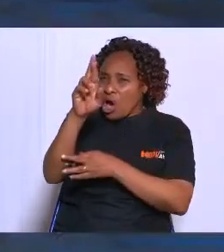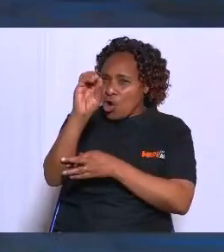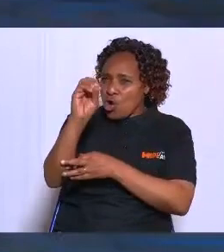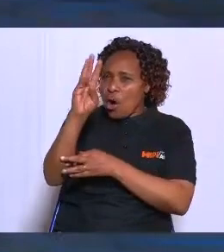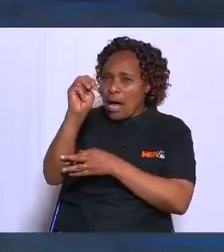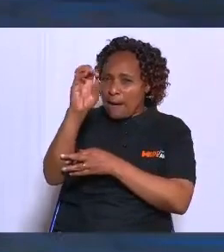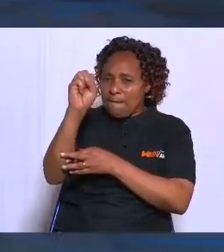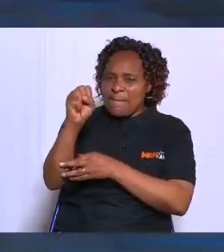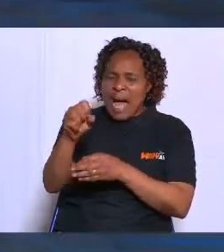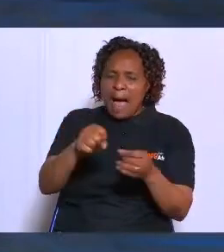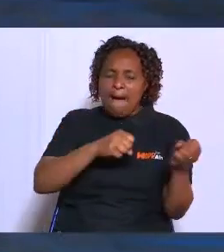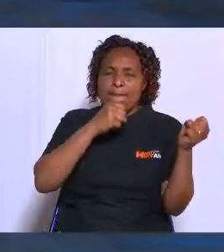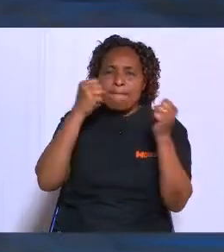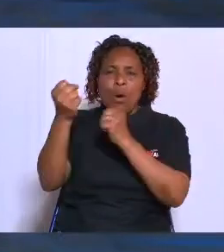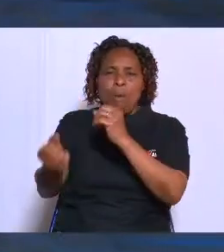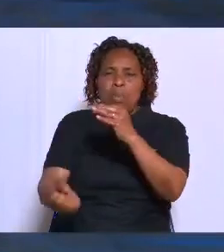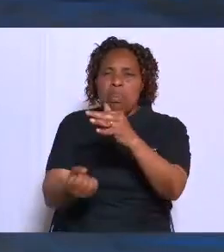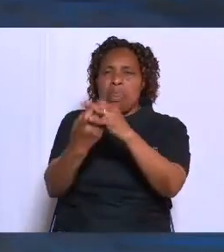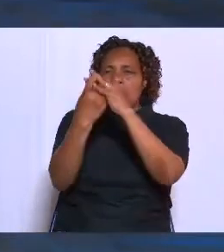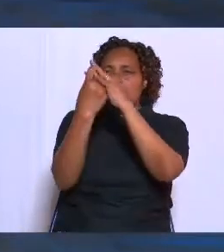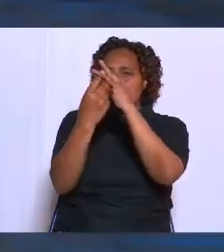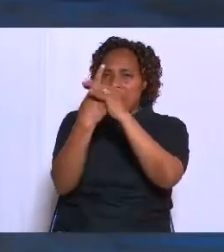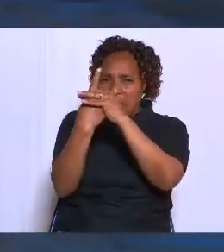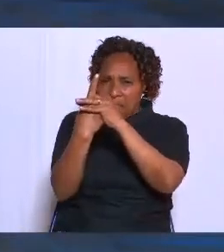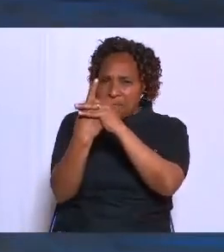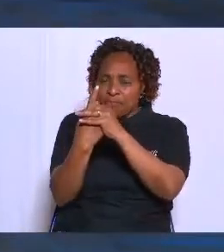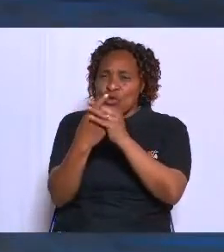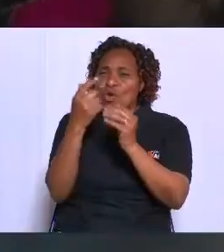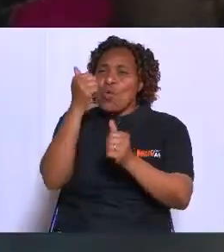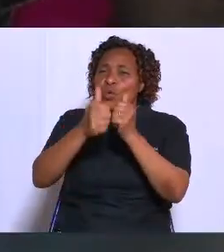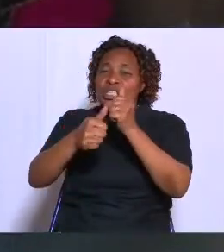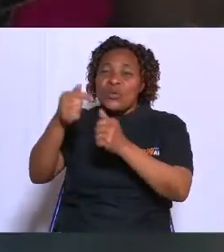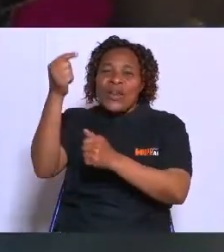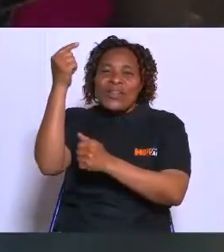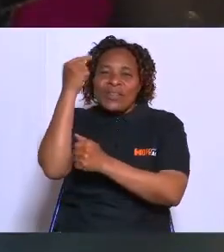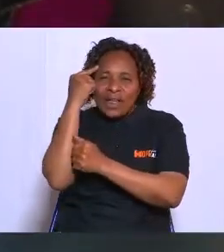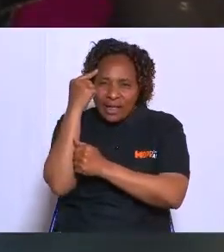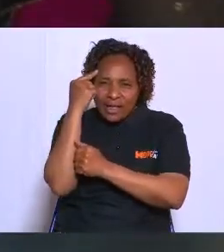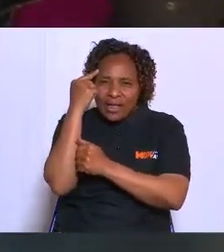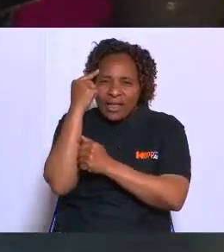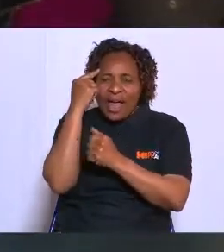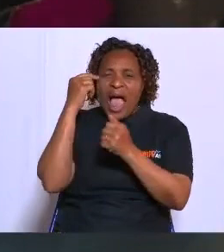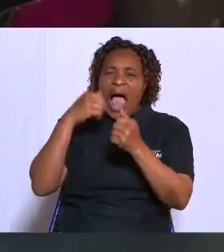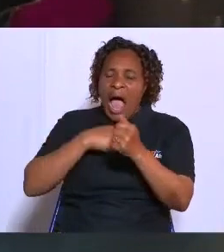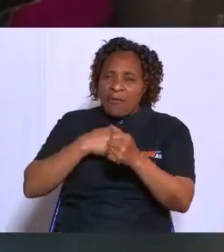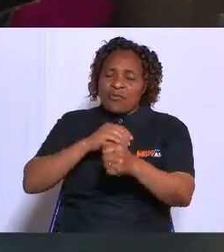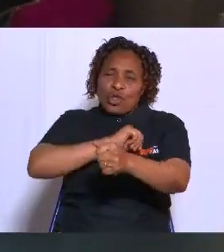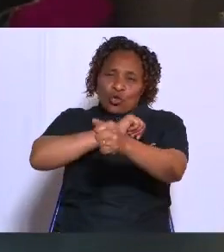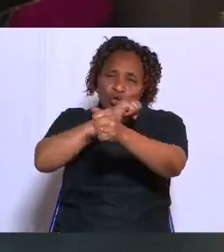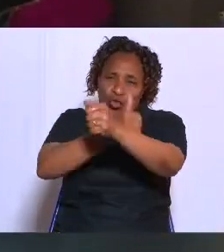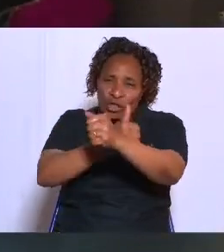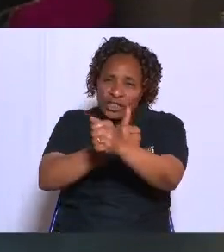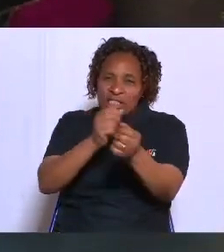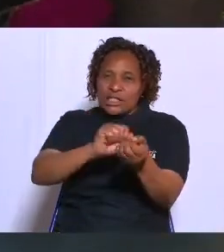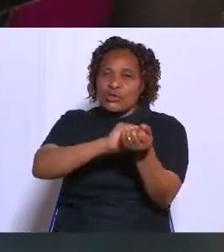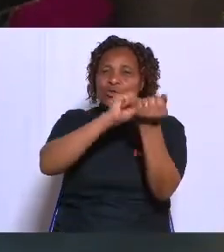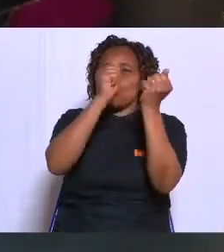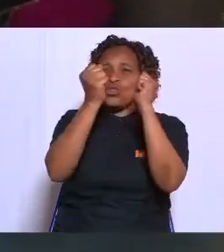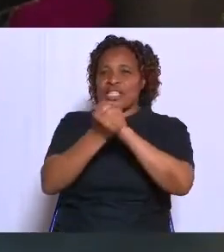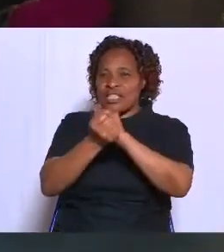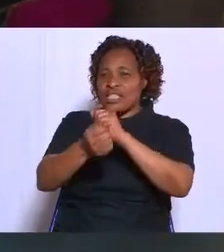a power would arise that would think it had the authority to change